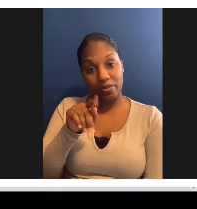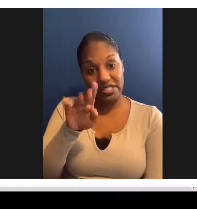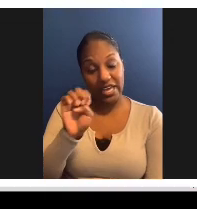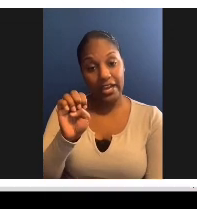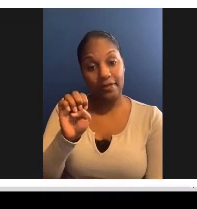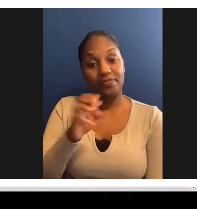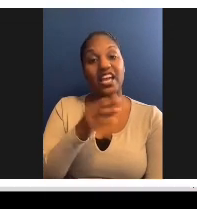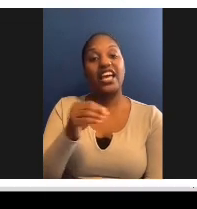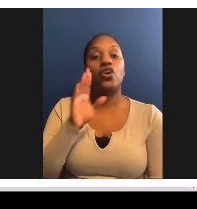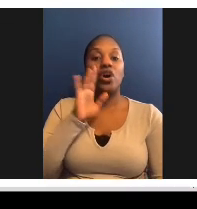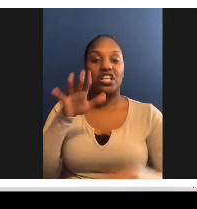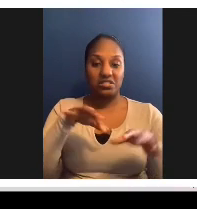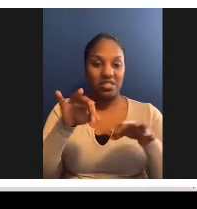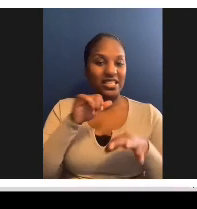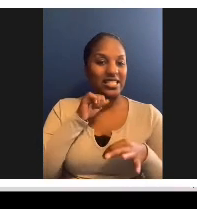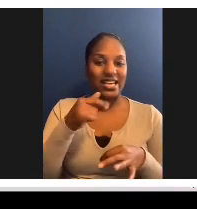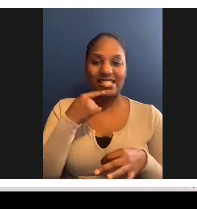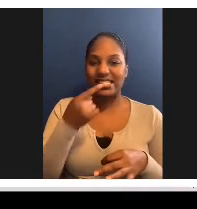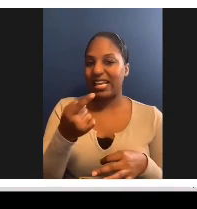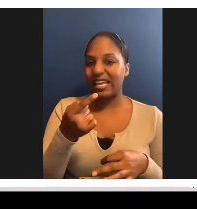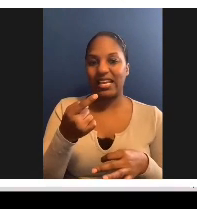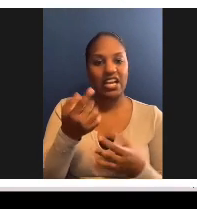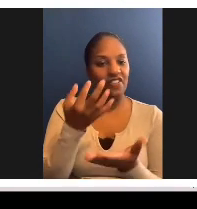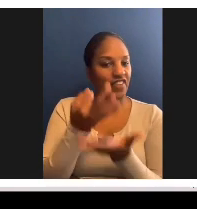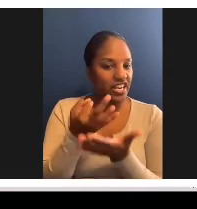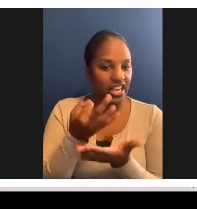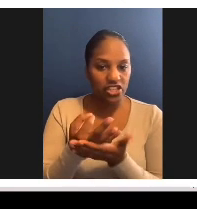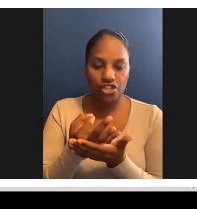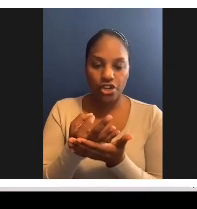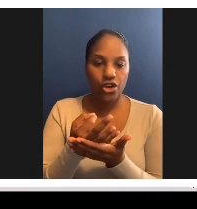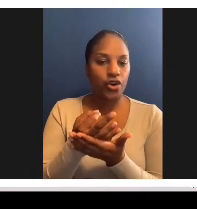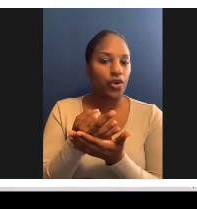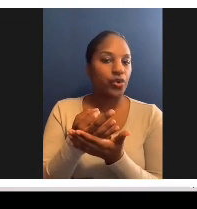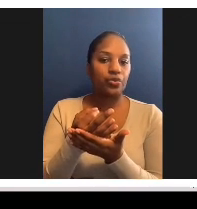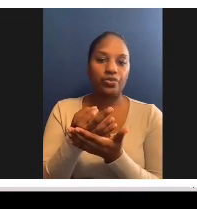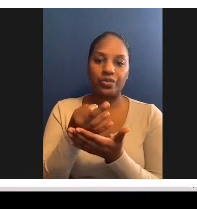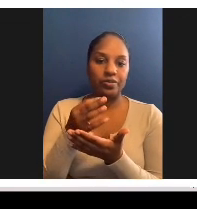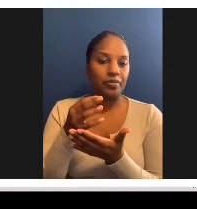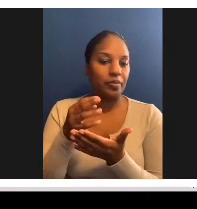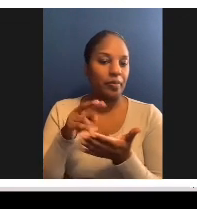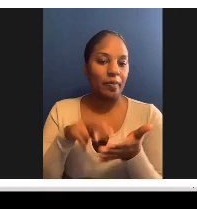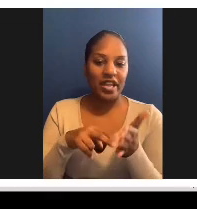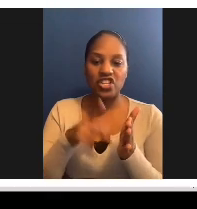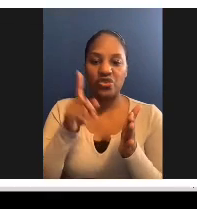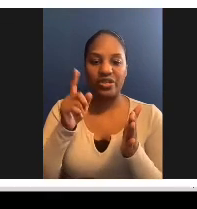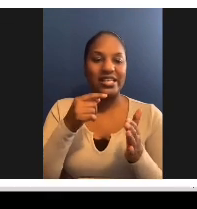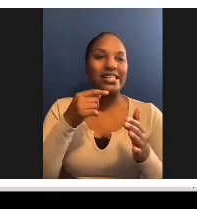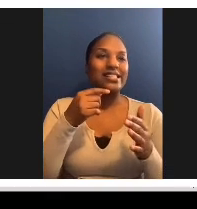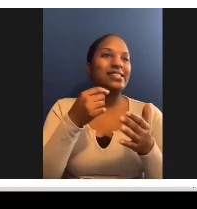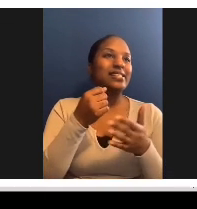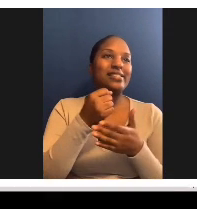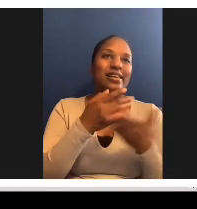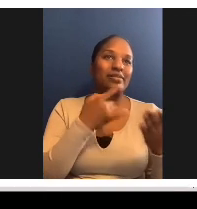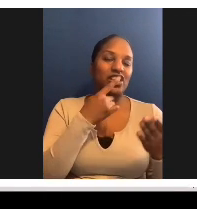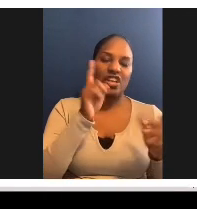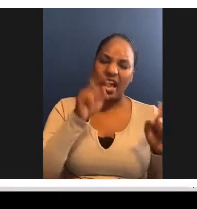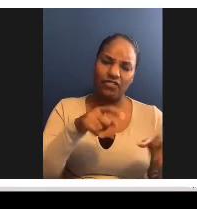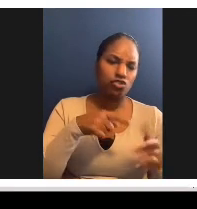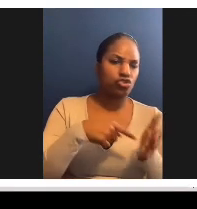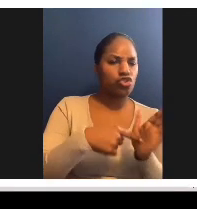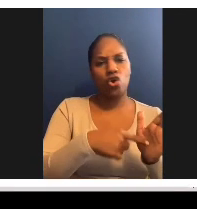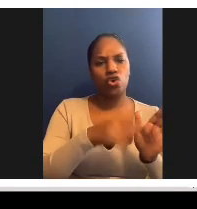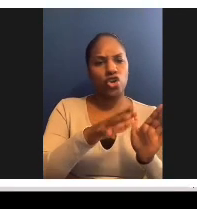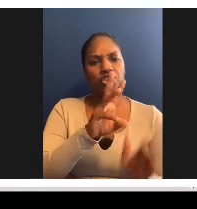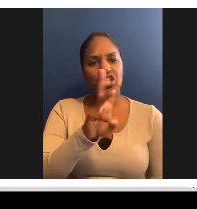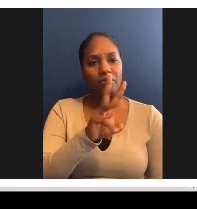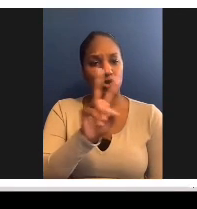It tells you that they don't mention a financial need. Some of those will tell you that, you have to show your W-2s or something like that, or,